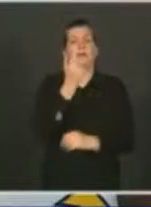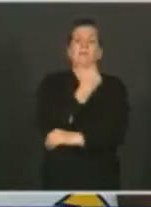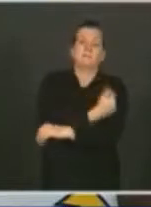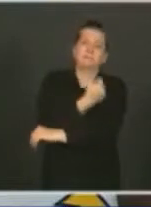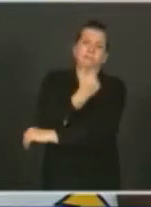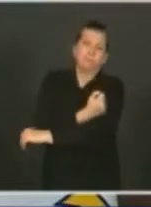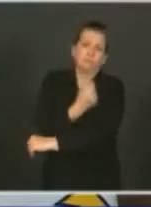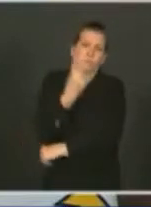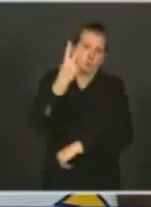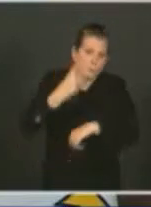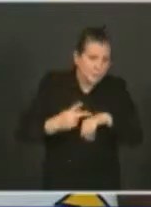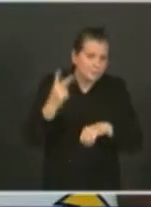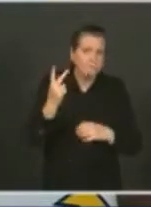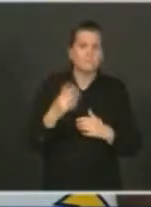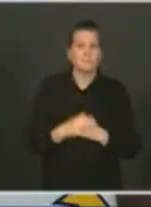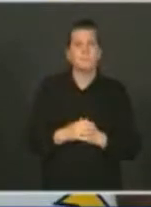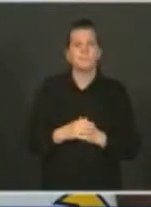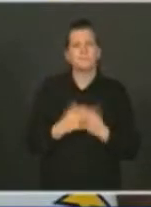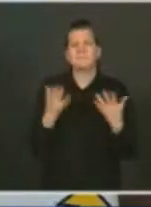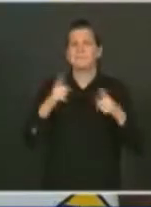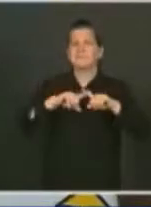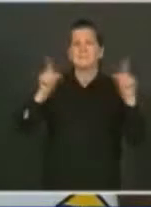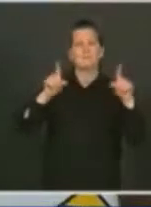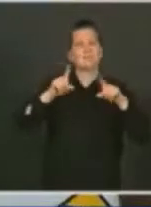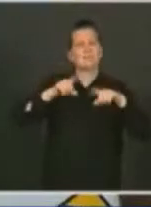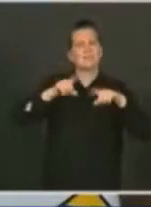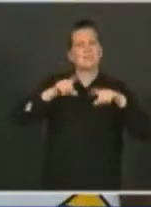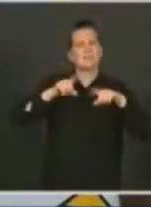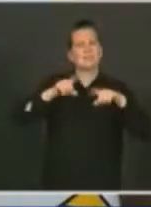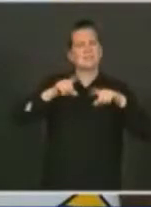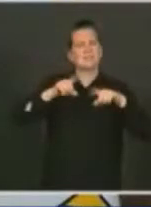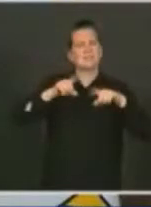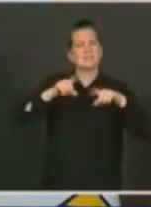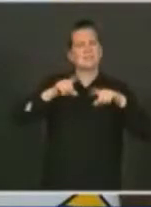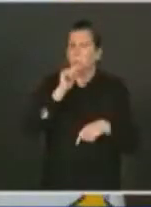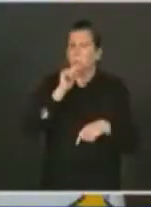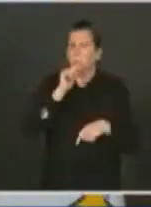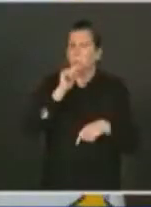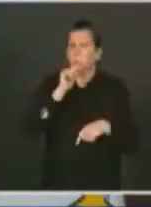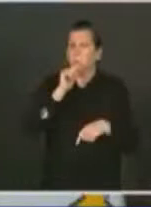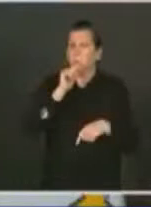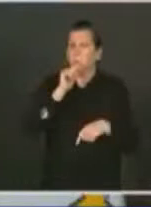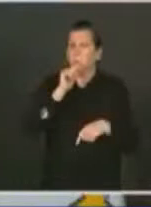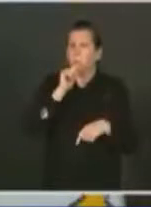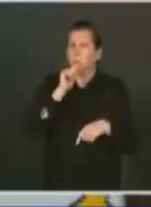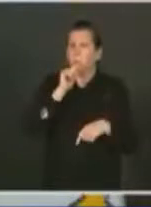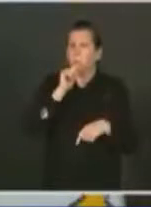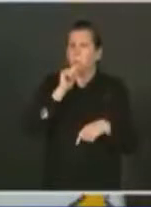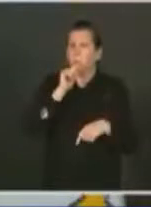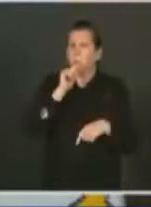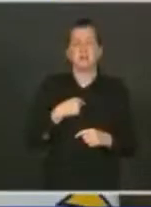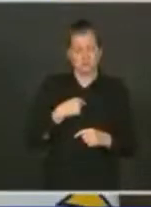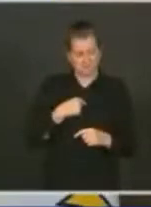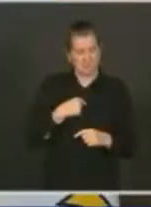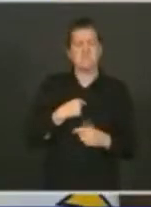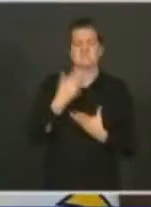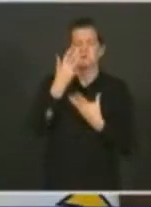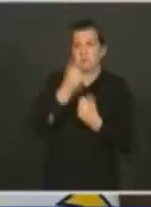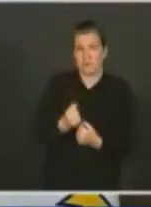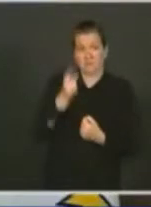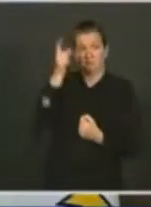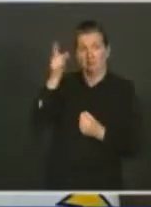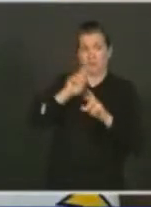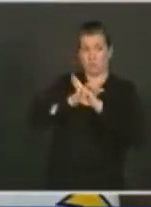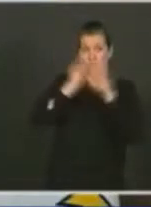are creating a plan, and I have complete confidence that when the vaccines are ready, Rhode Island will be ahead of the